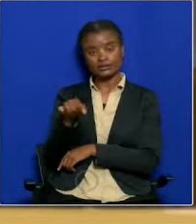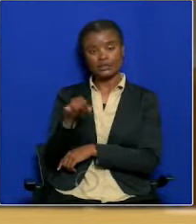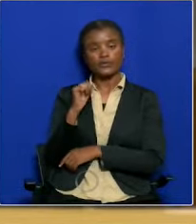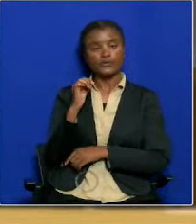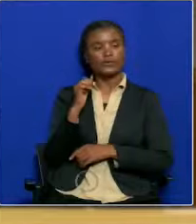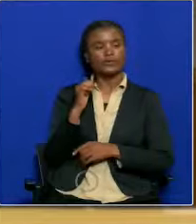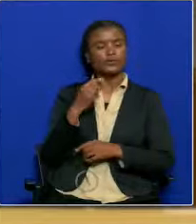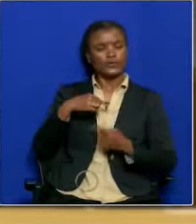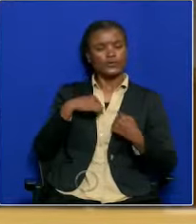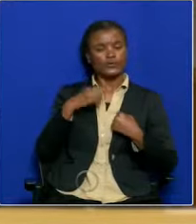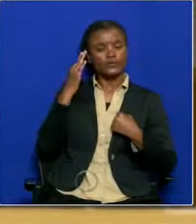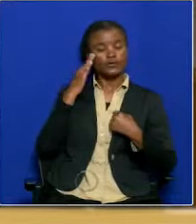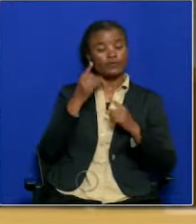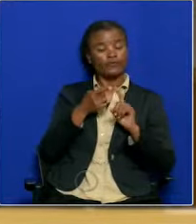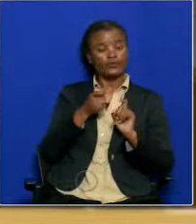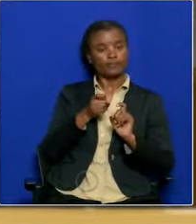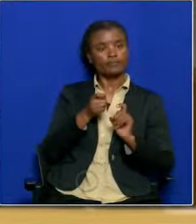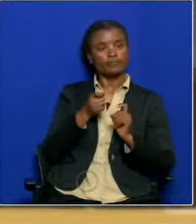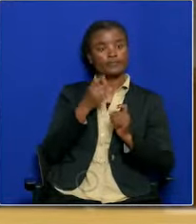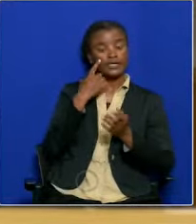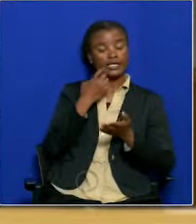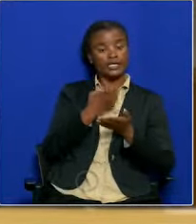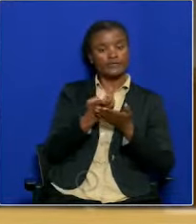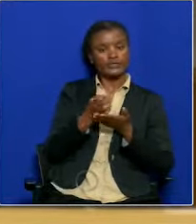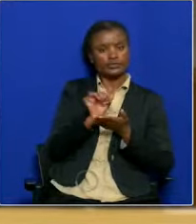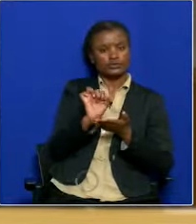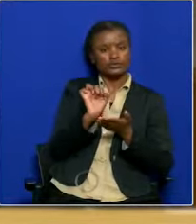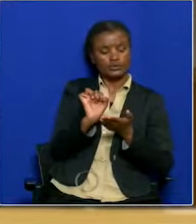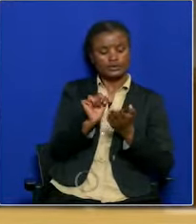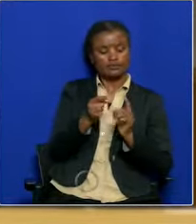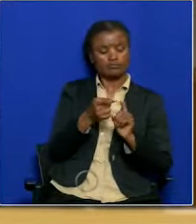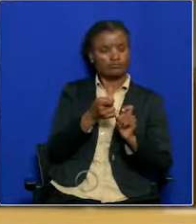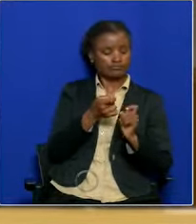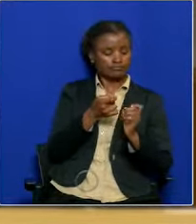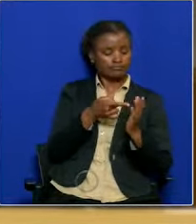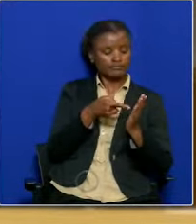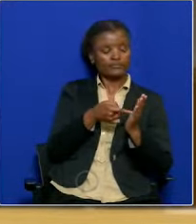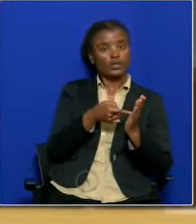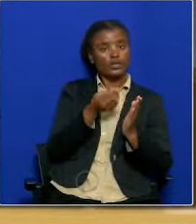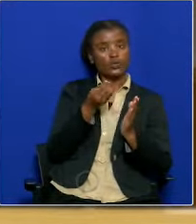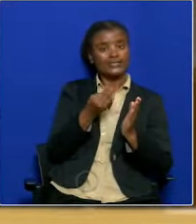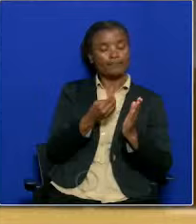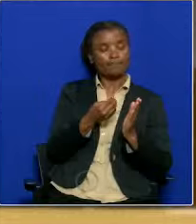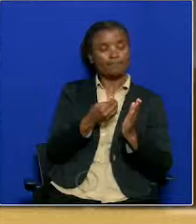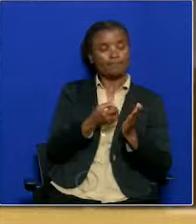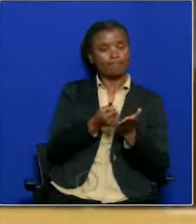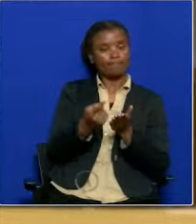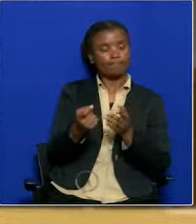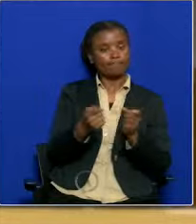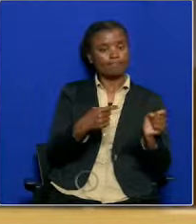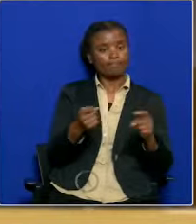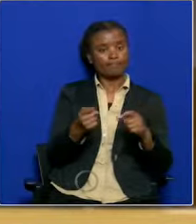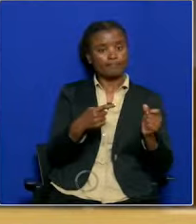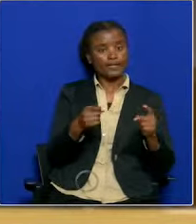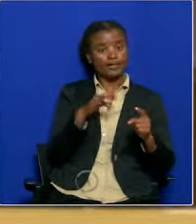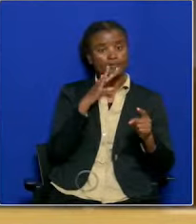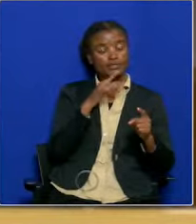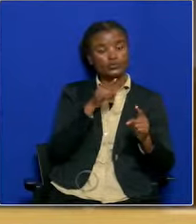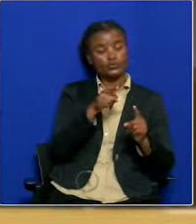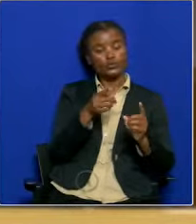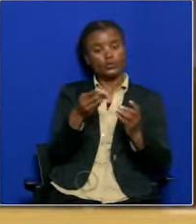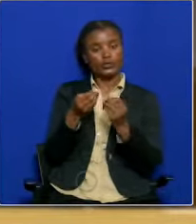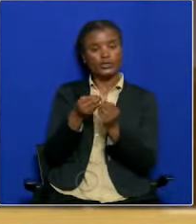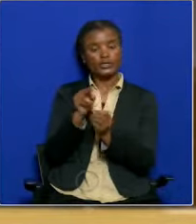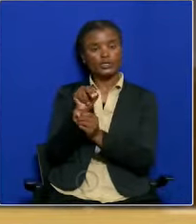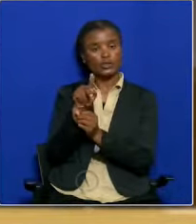going through the WhatsApp exchanges, that you and Sergeant Nkosi do have conversations about Mr. Matlala. We know that, even if